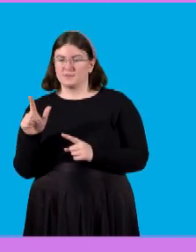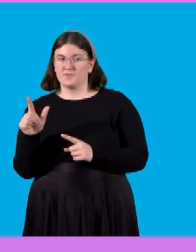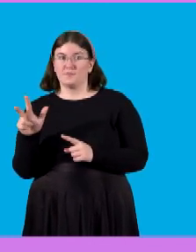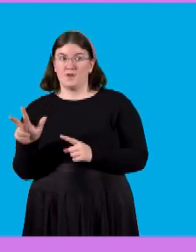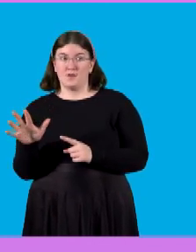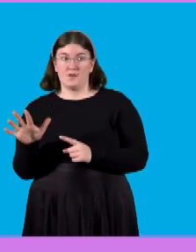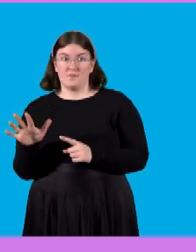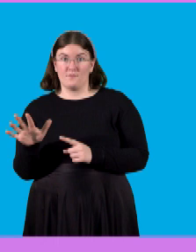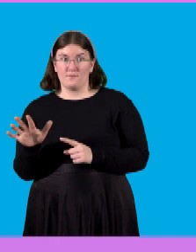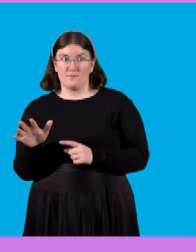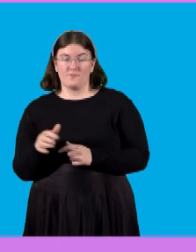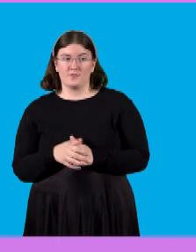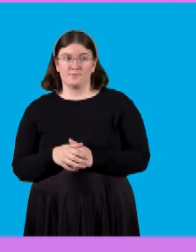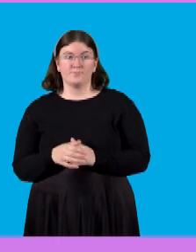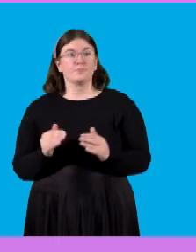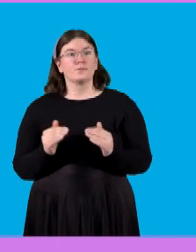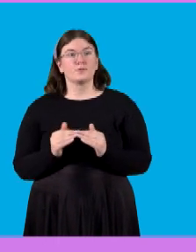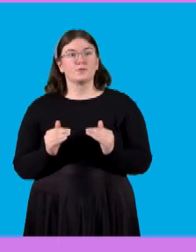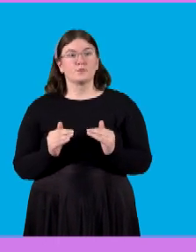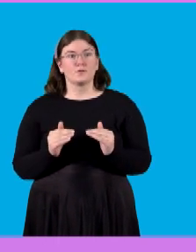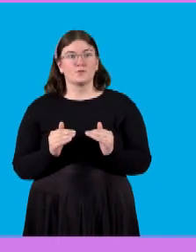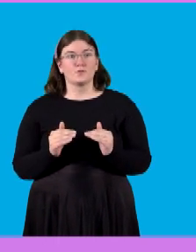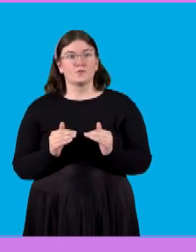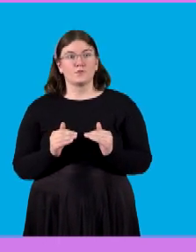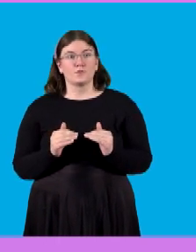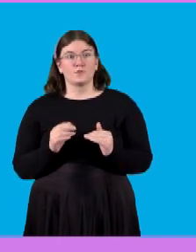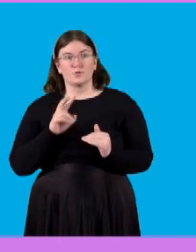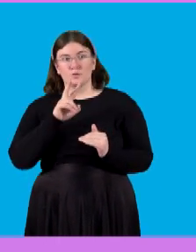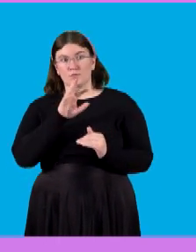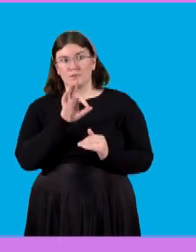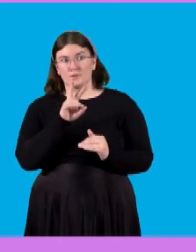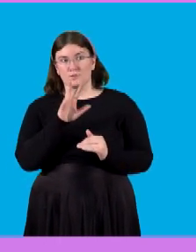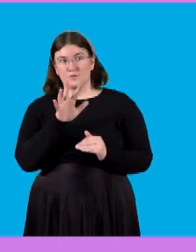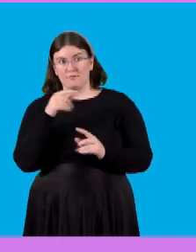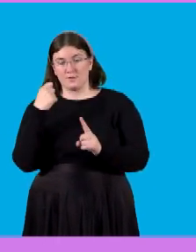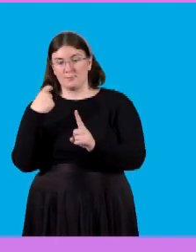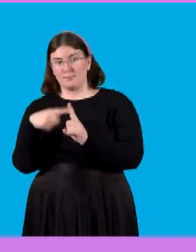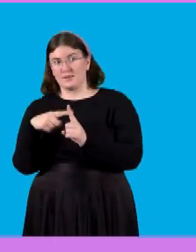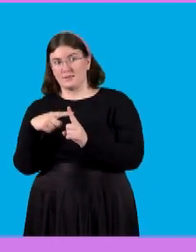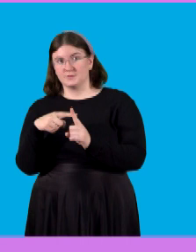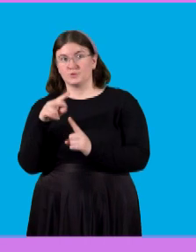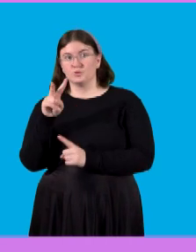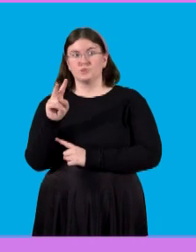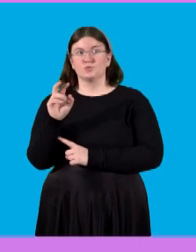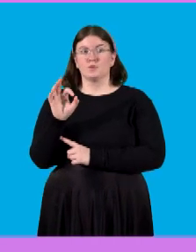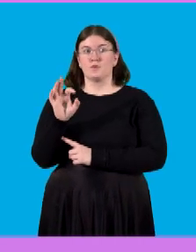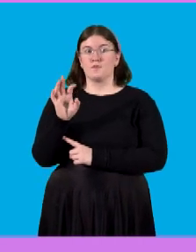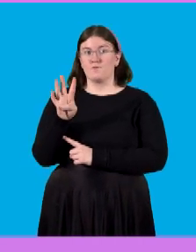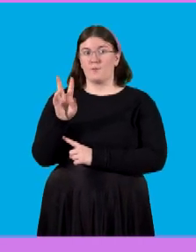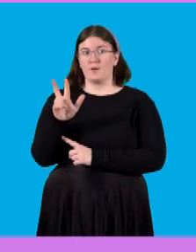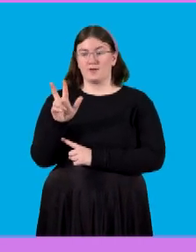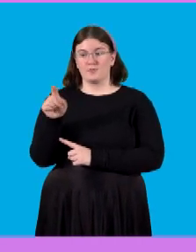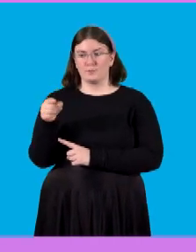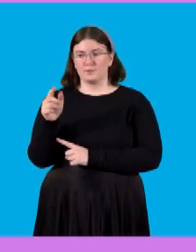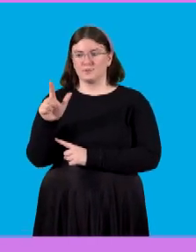2,325 Rand plus your 348 Rand and 75 cents. So this will give us then an amount